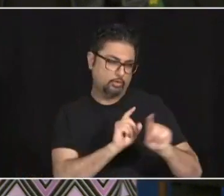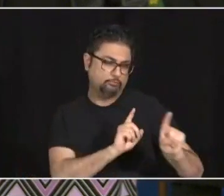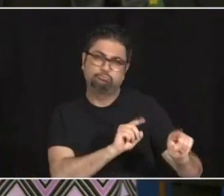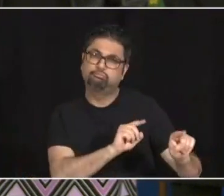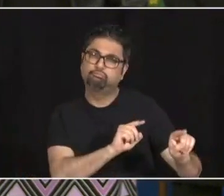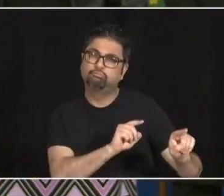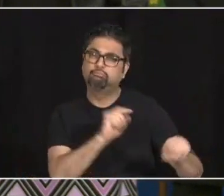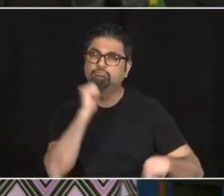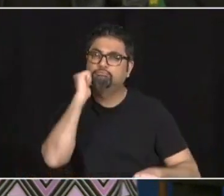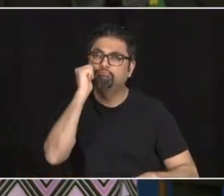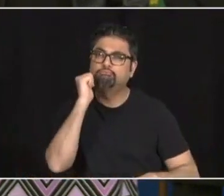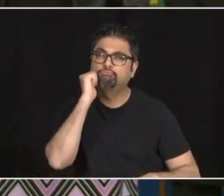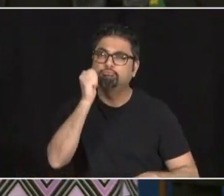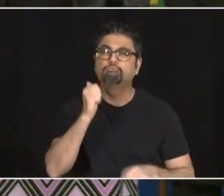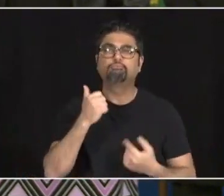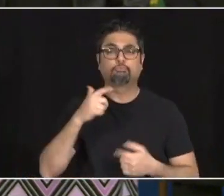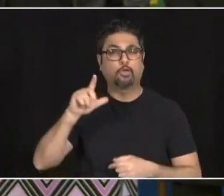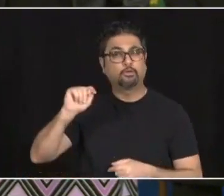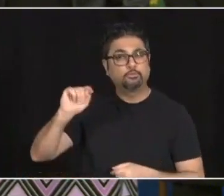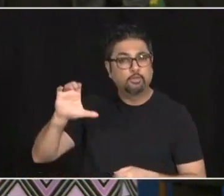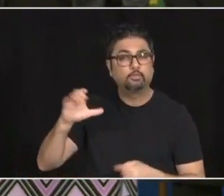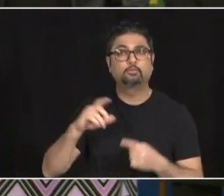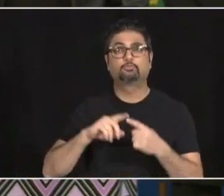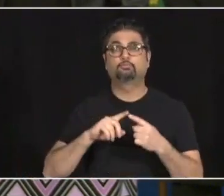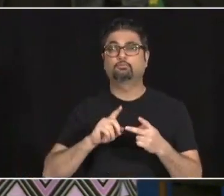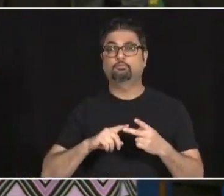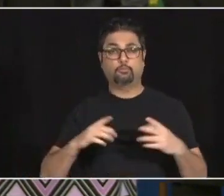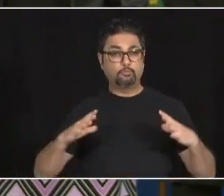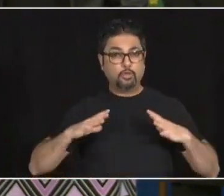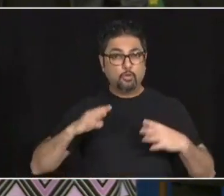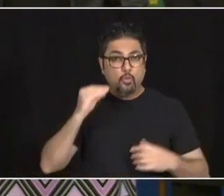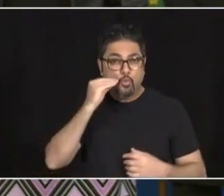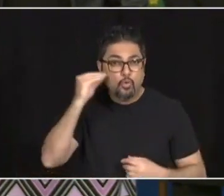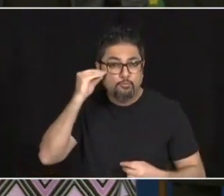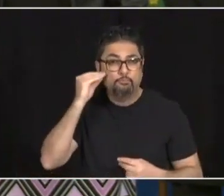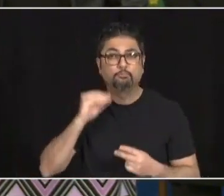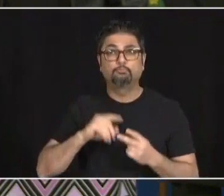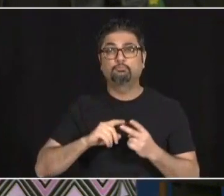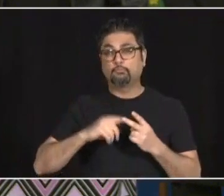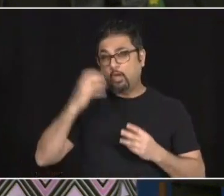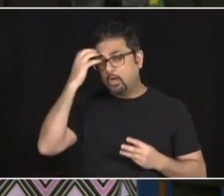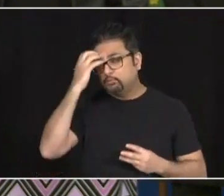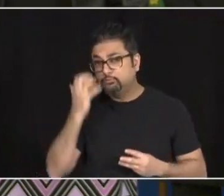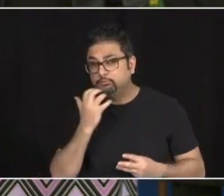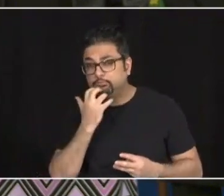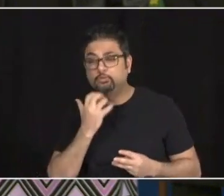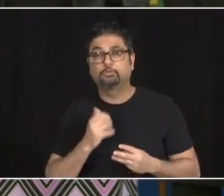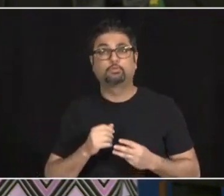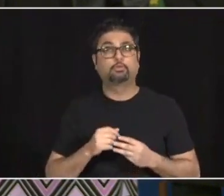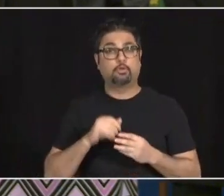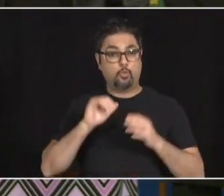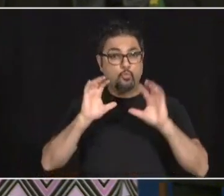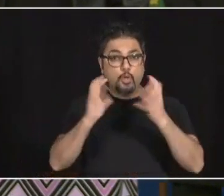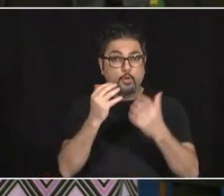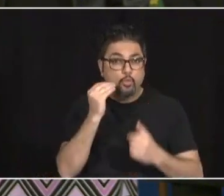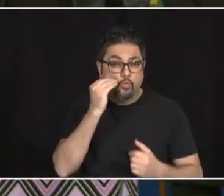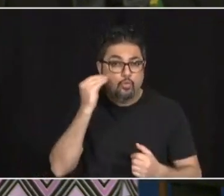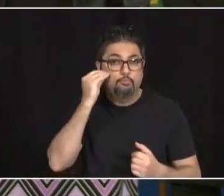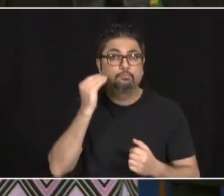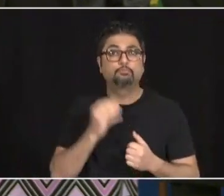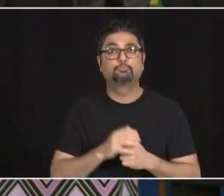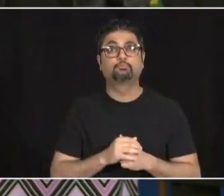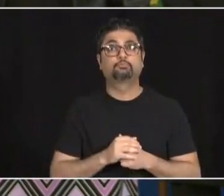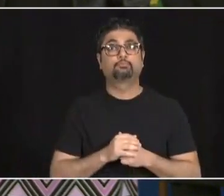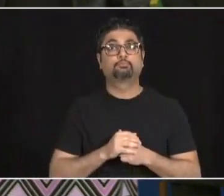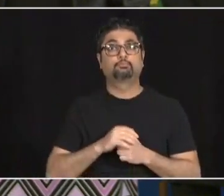facility, at every retirement home, at every hospital, at every group home and shelter. They work